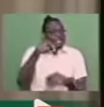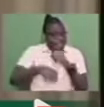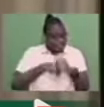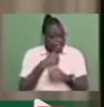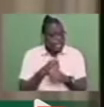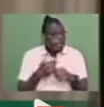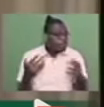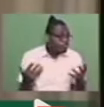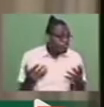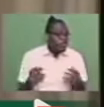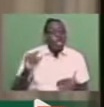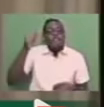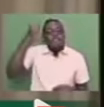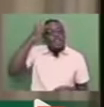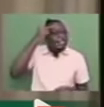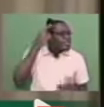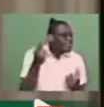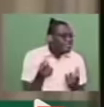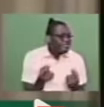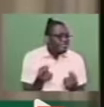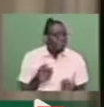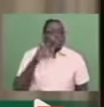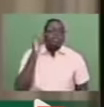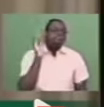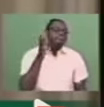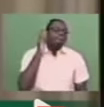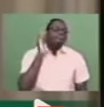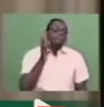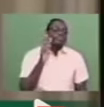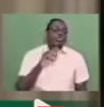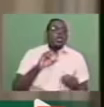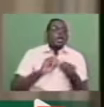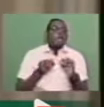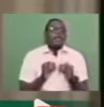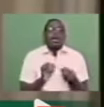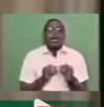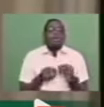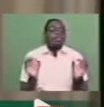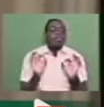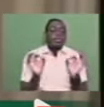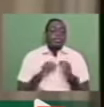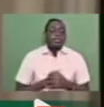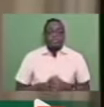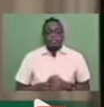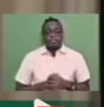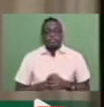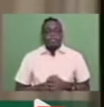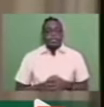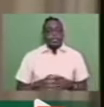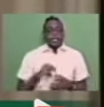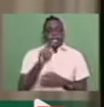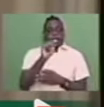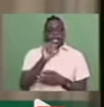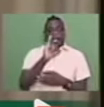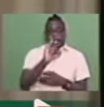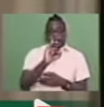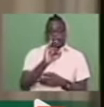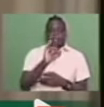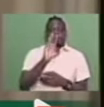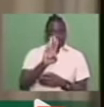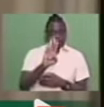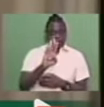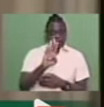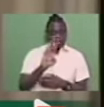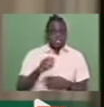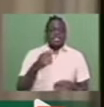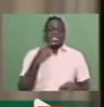even though the NIB on its website, quite a while now, has been saying they have completed the 2019 NIB